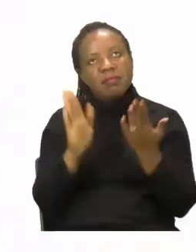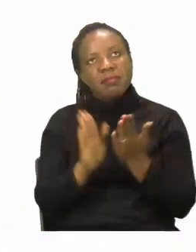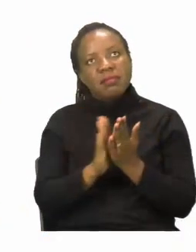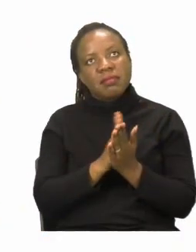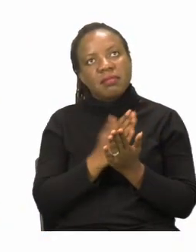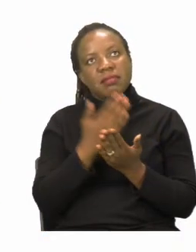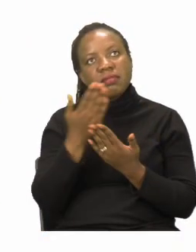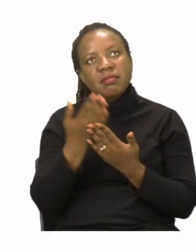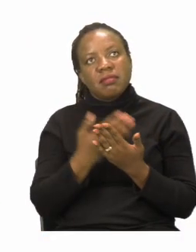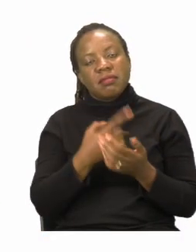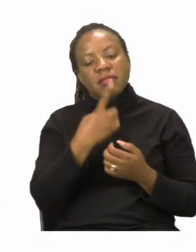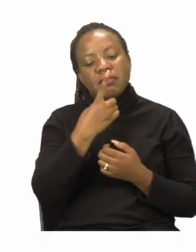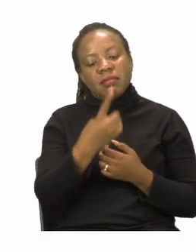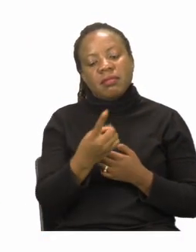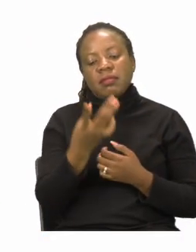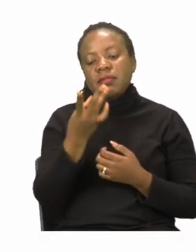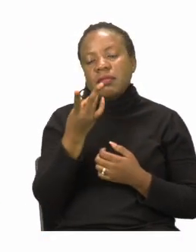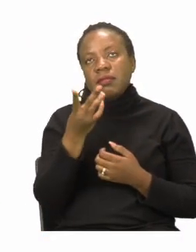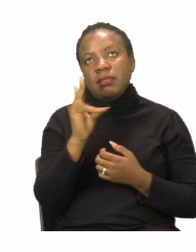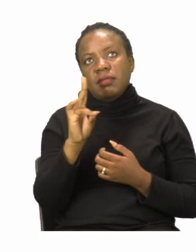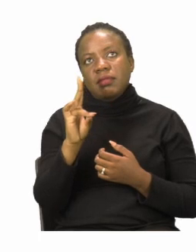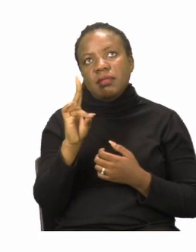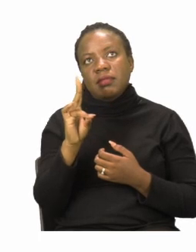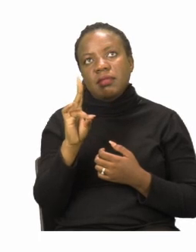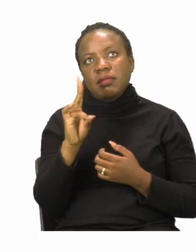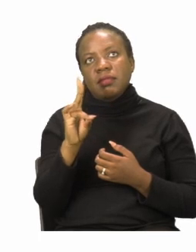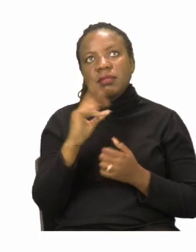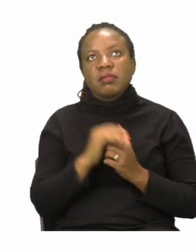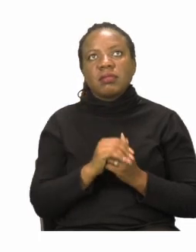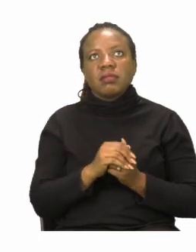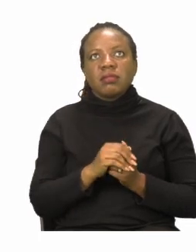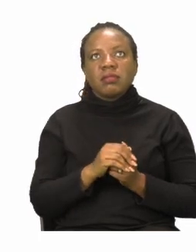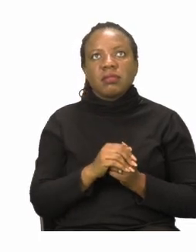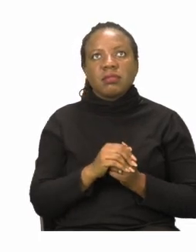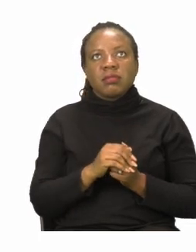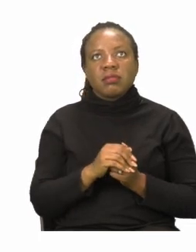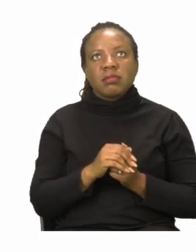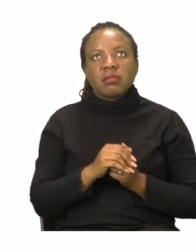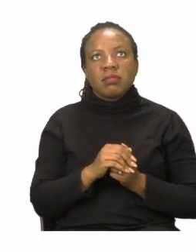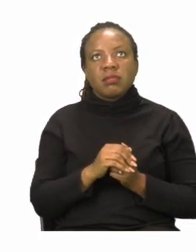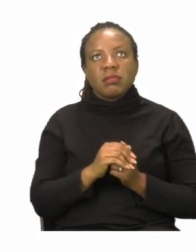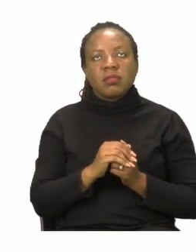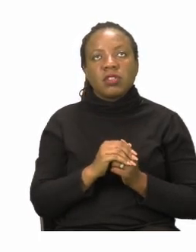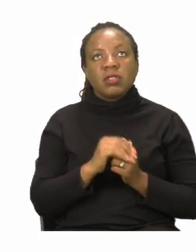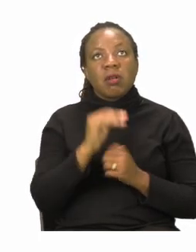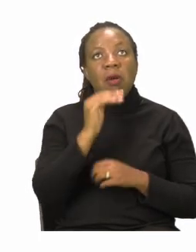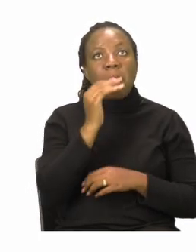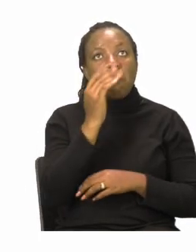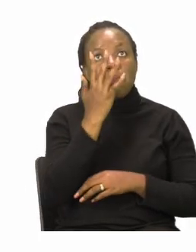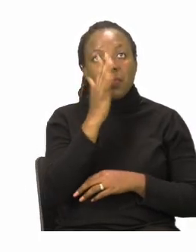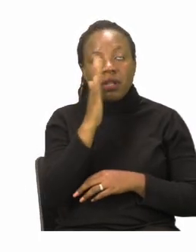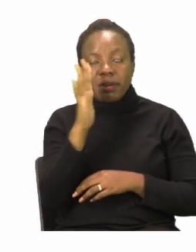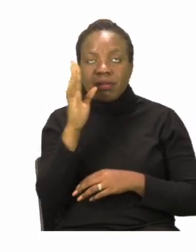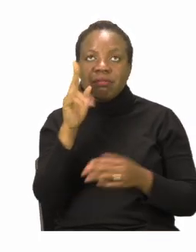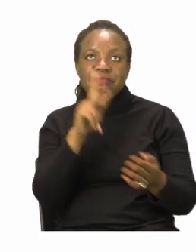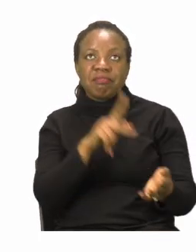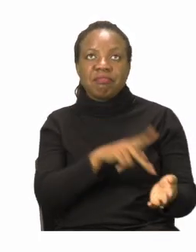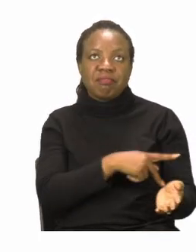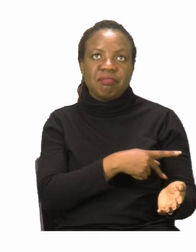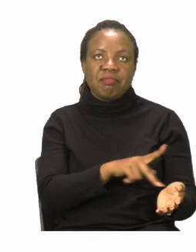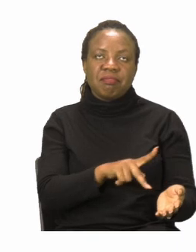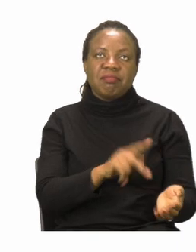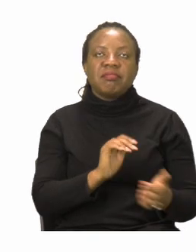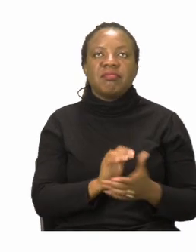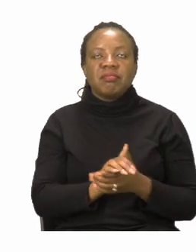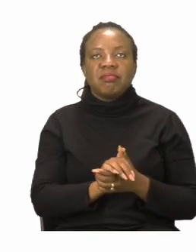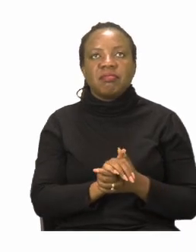17. On page 17, you will see there we have a plants poem. Now we are